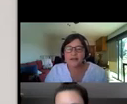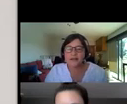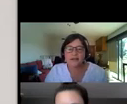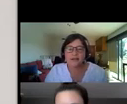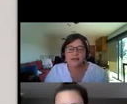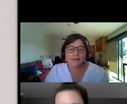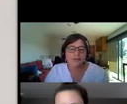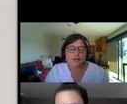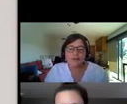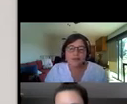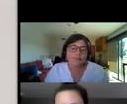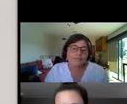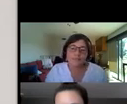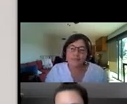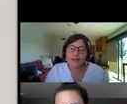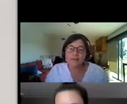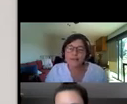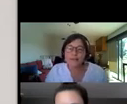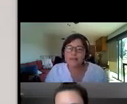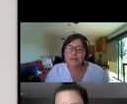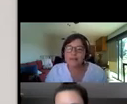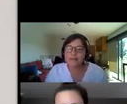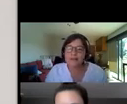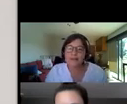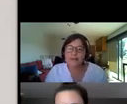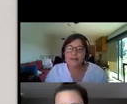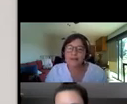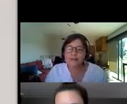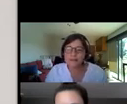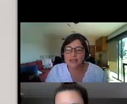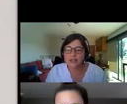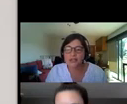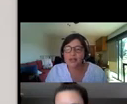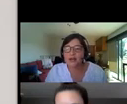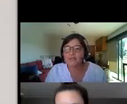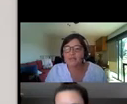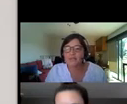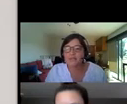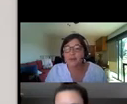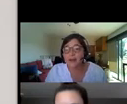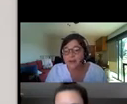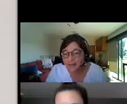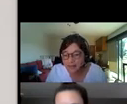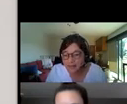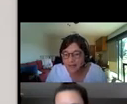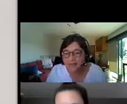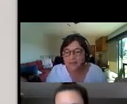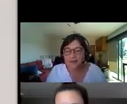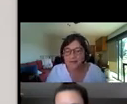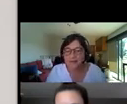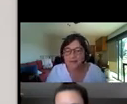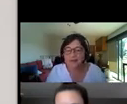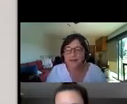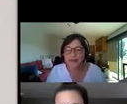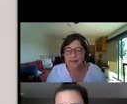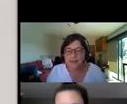is the third possibility is the politicization of the term American